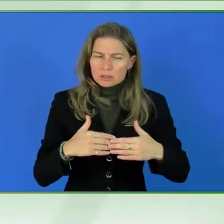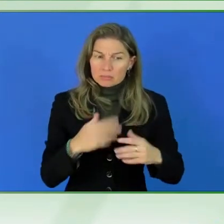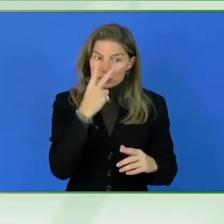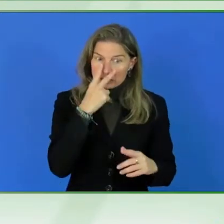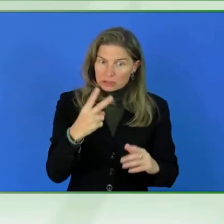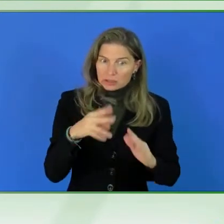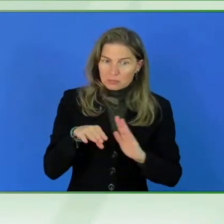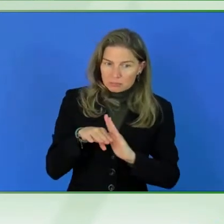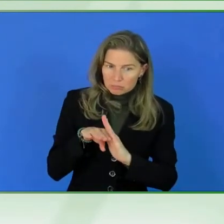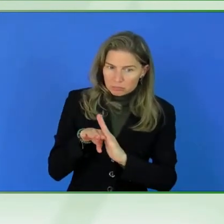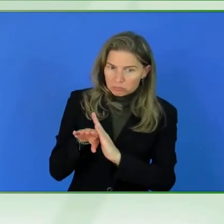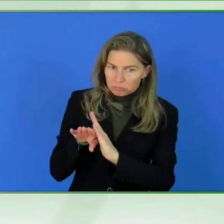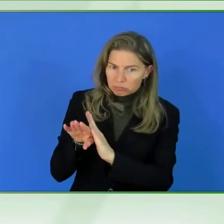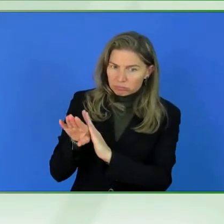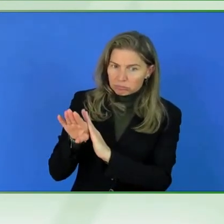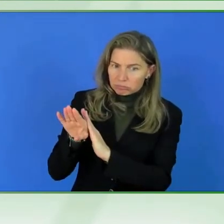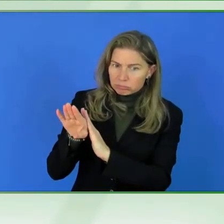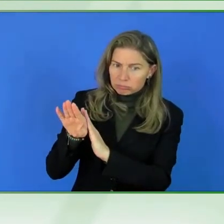Next slide, please.